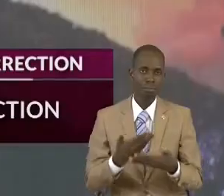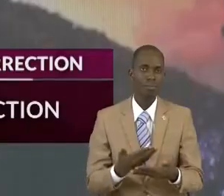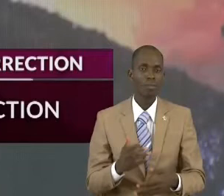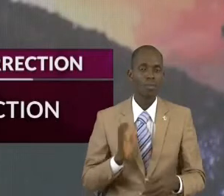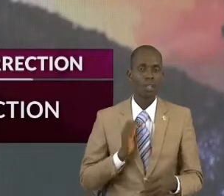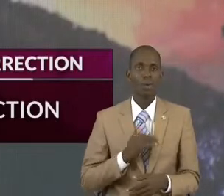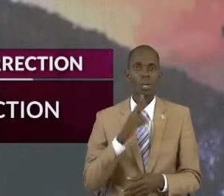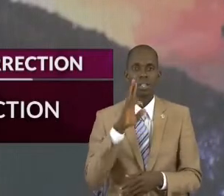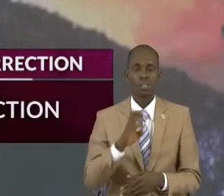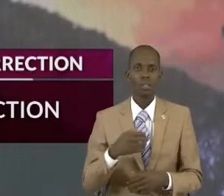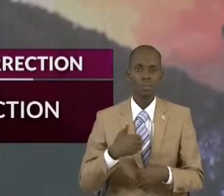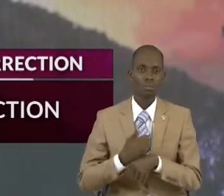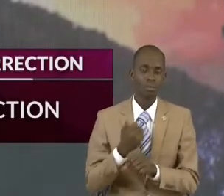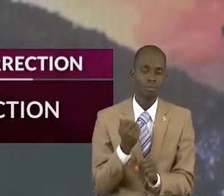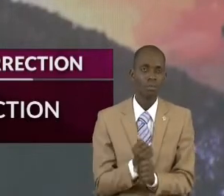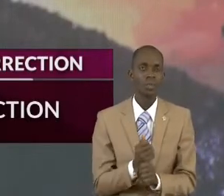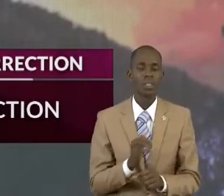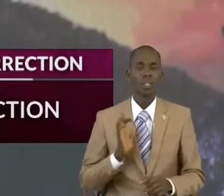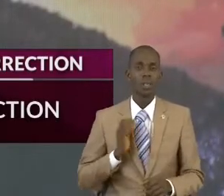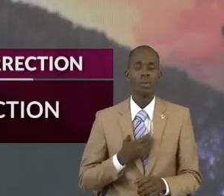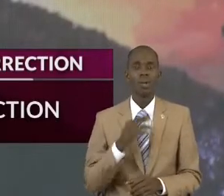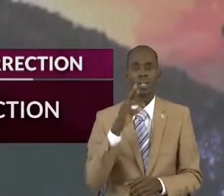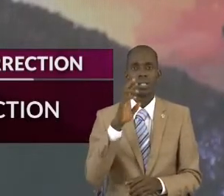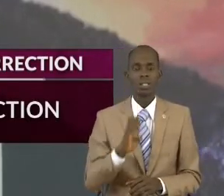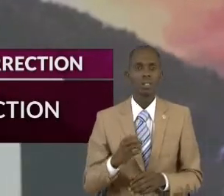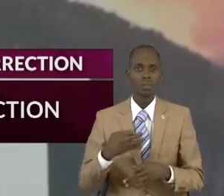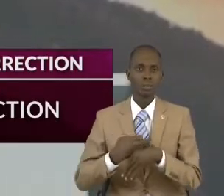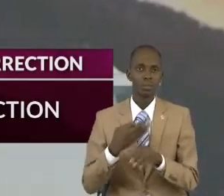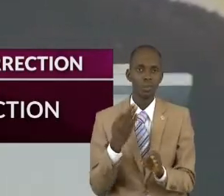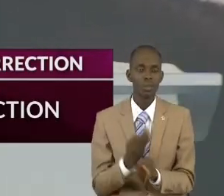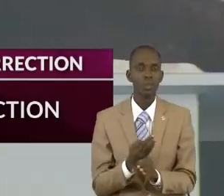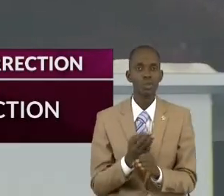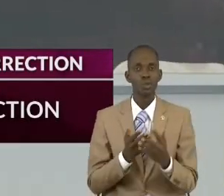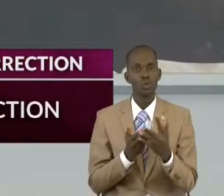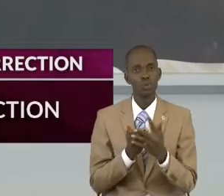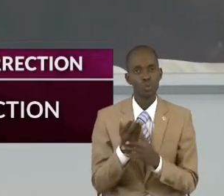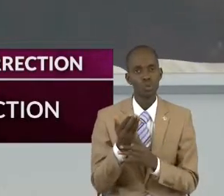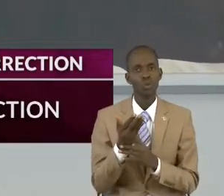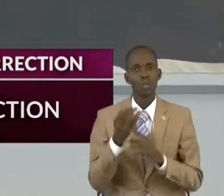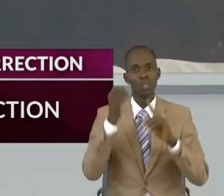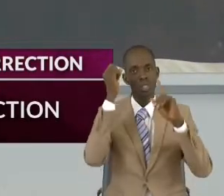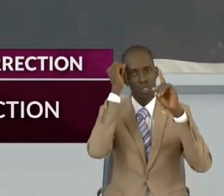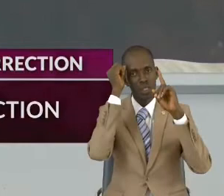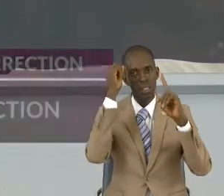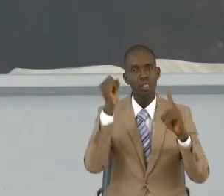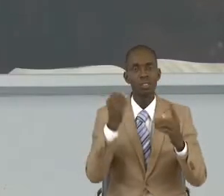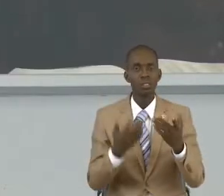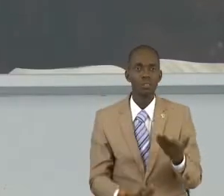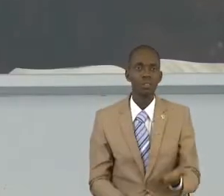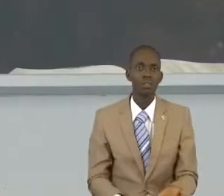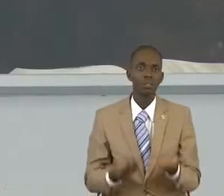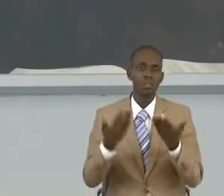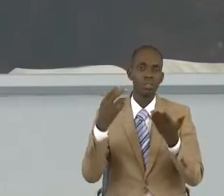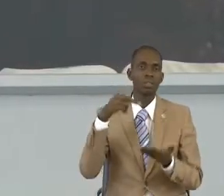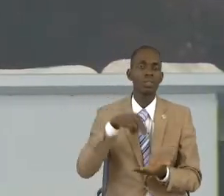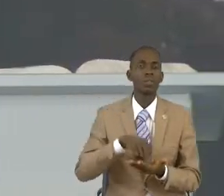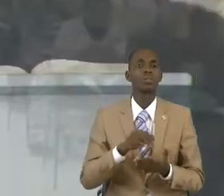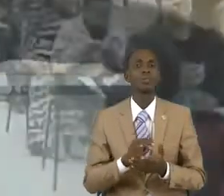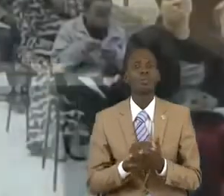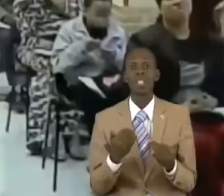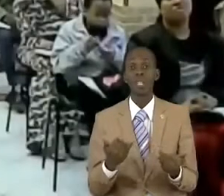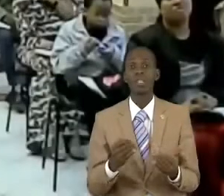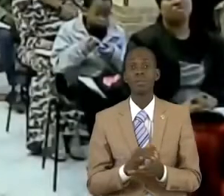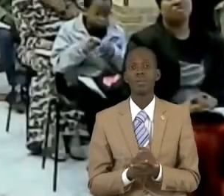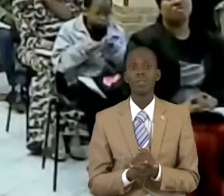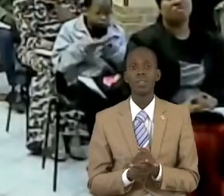reformation, our transformation through his resurrection. Now, if you just